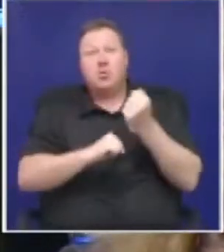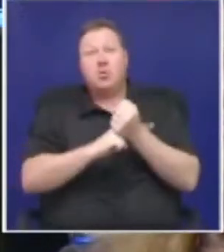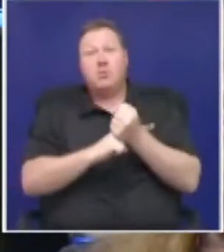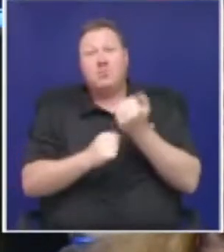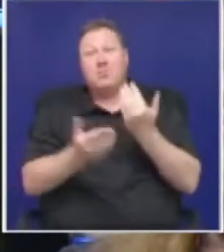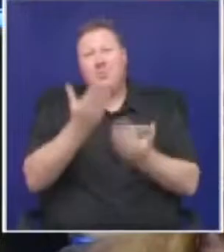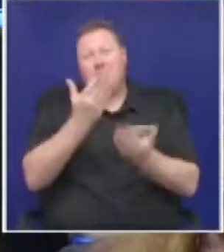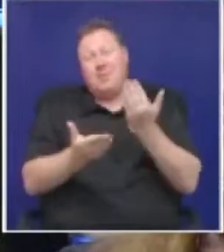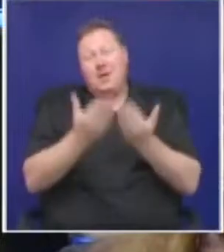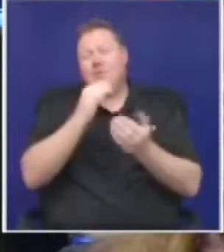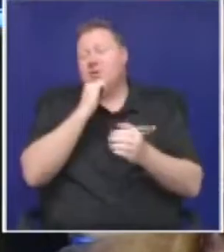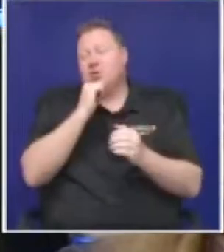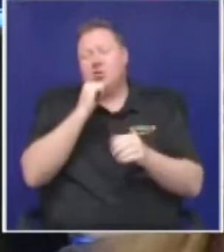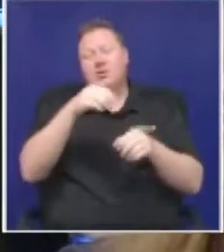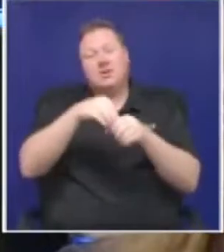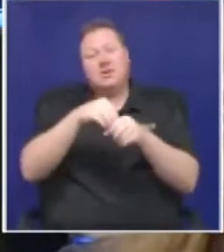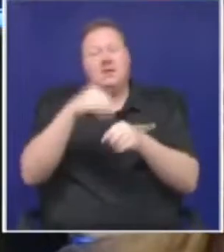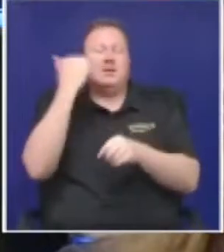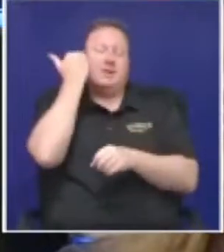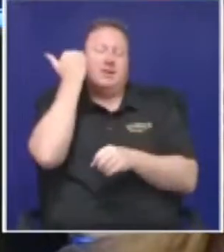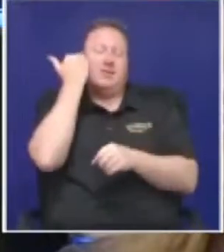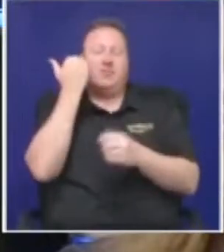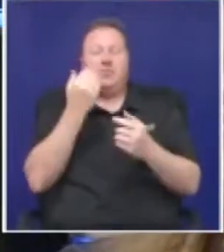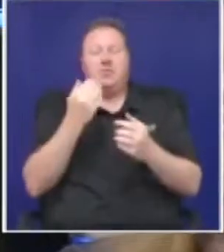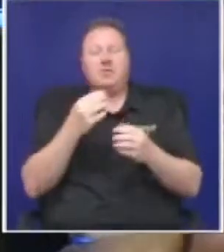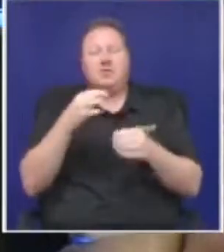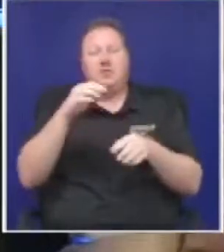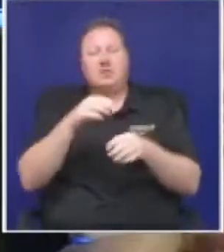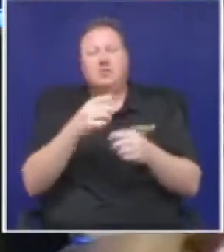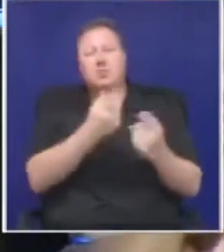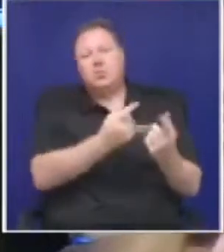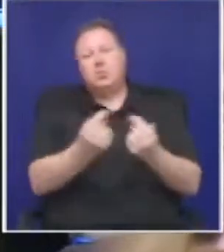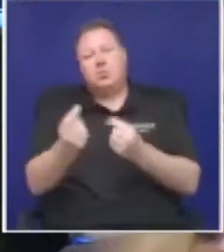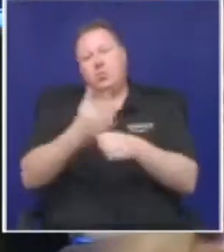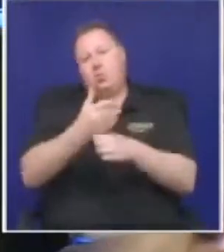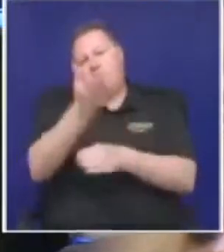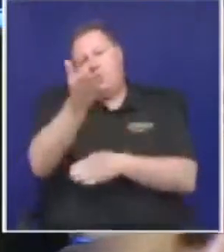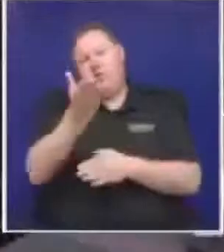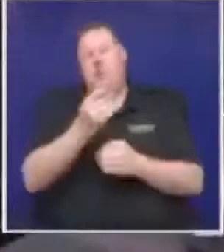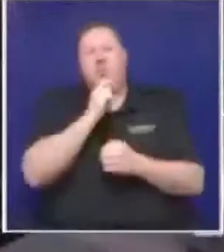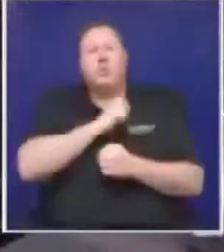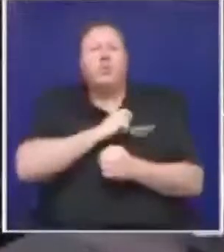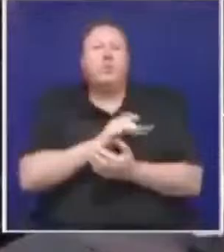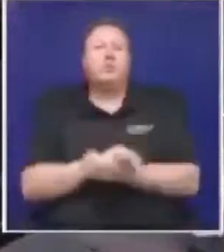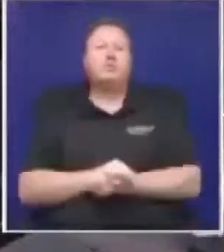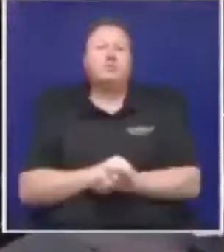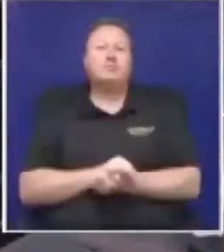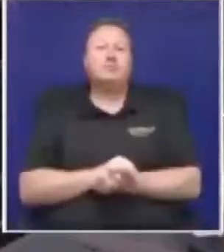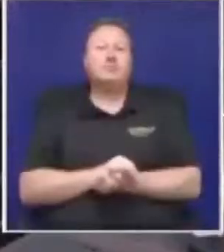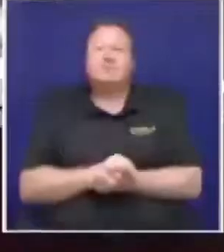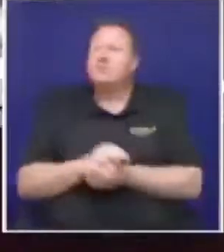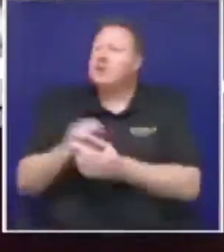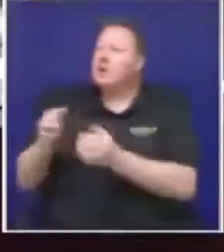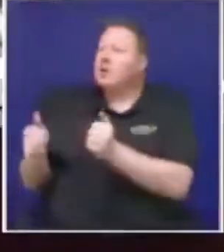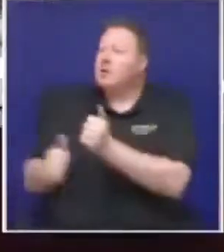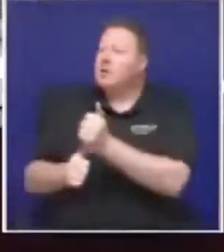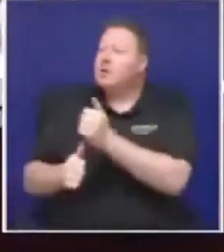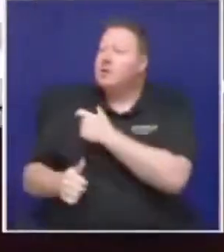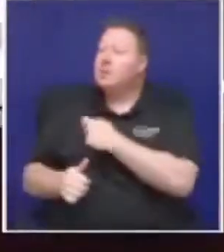not be serving in your cabinet of government of national unity? Thank you very much. Deputy President.